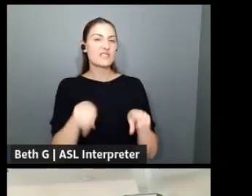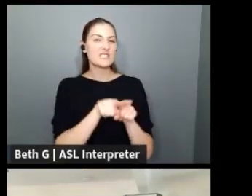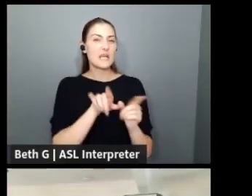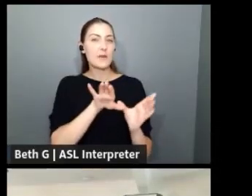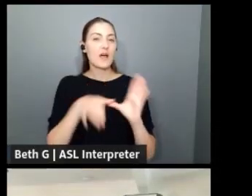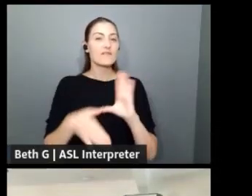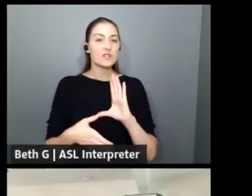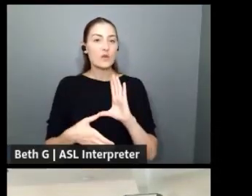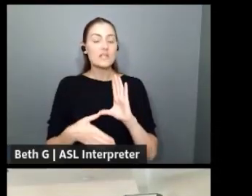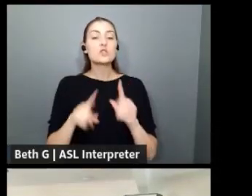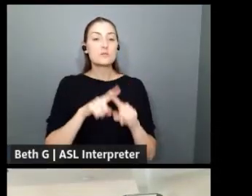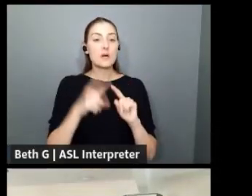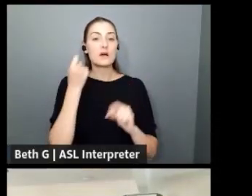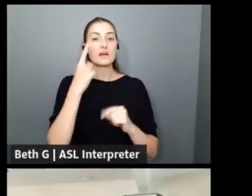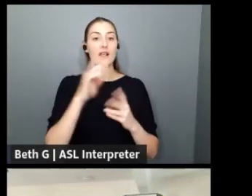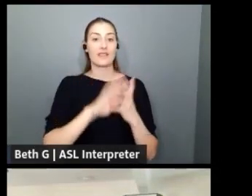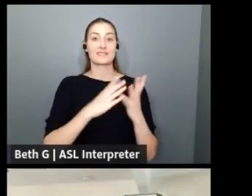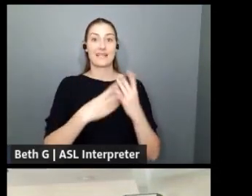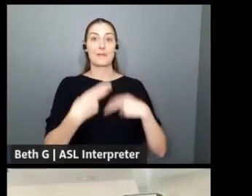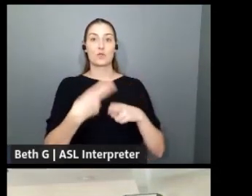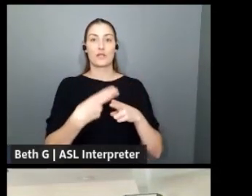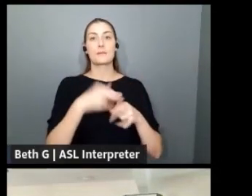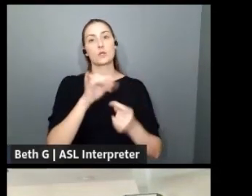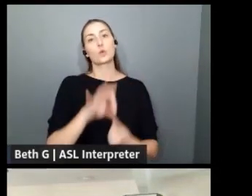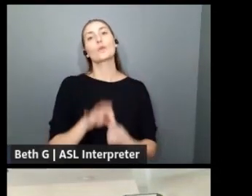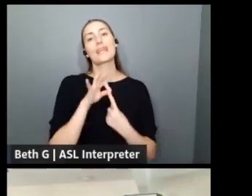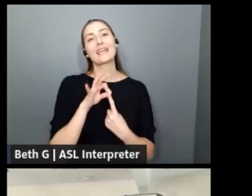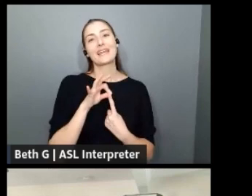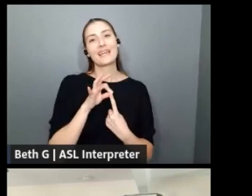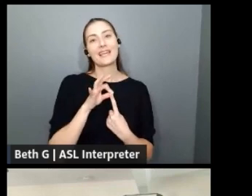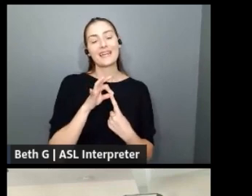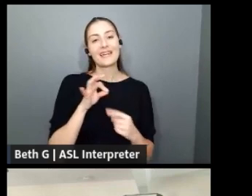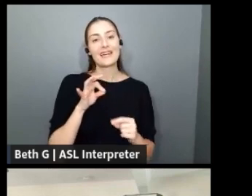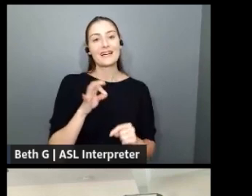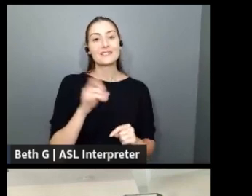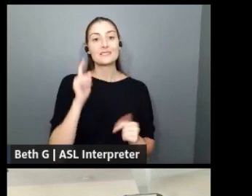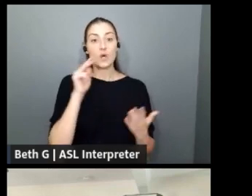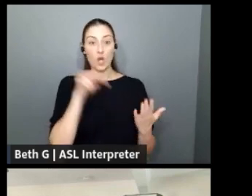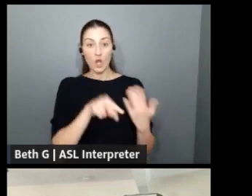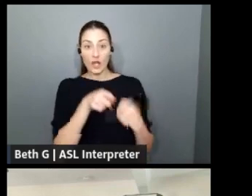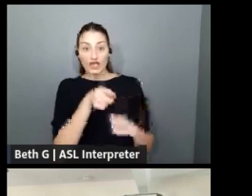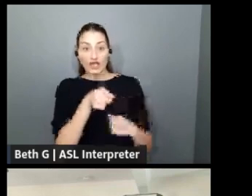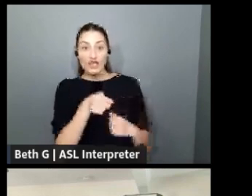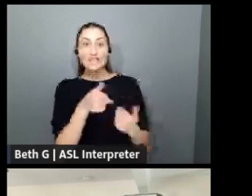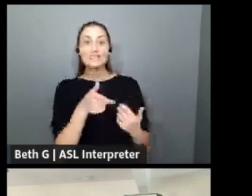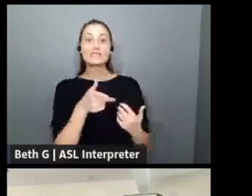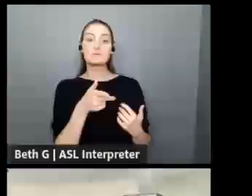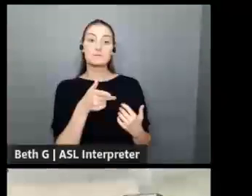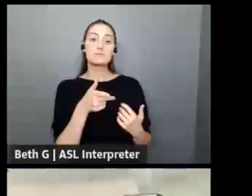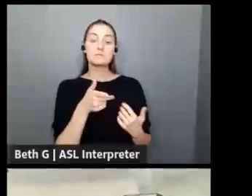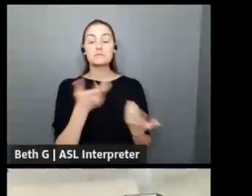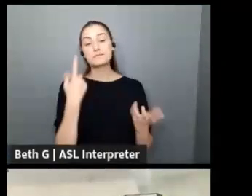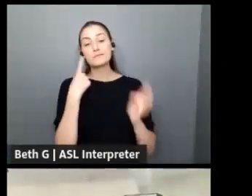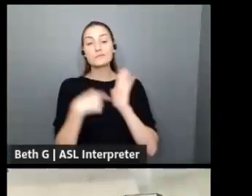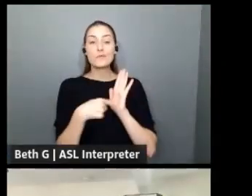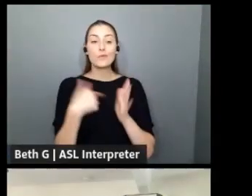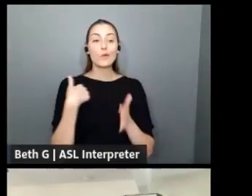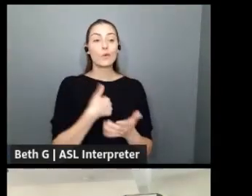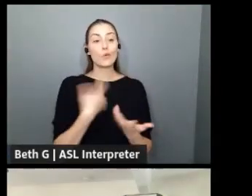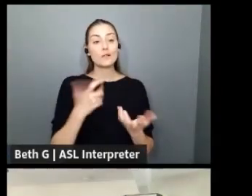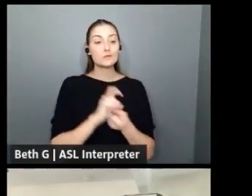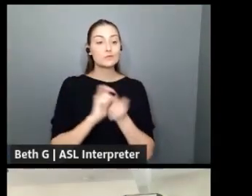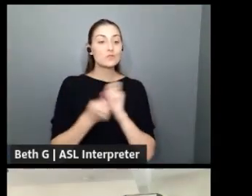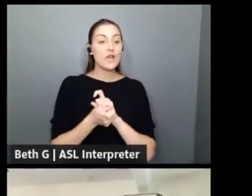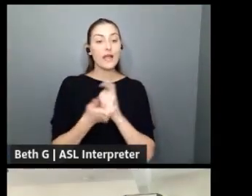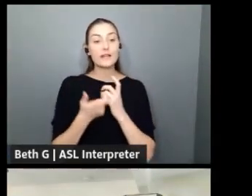name is unique. So just looking at this, let's say we want to make a change. Let's say we want to create a